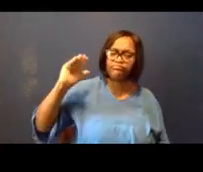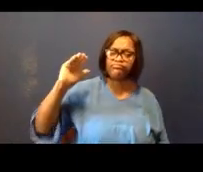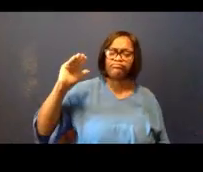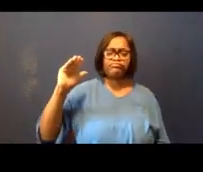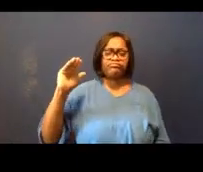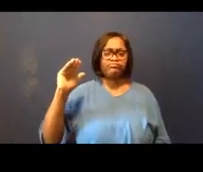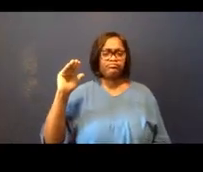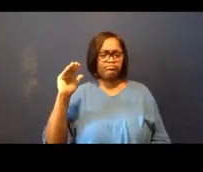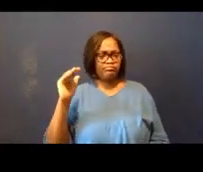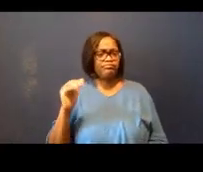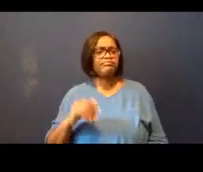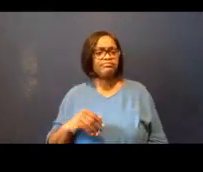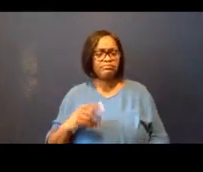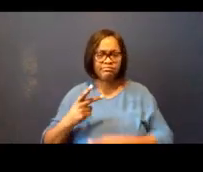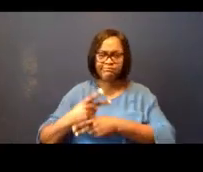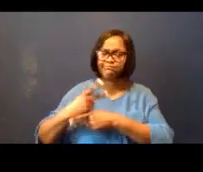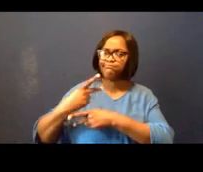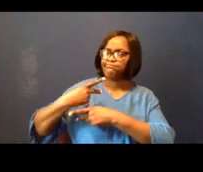the